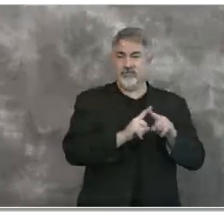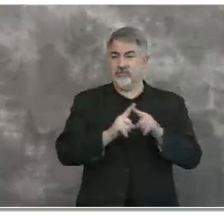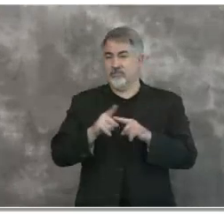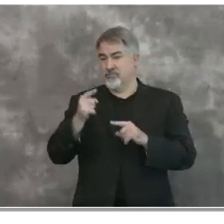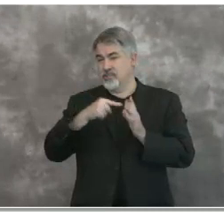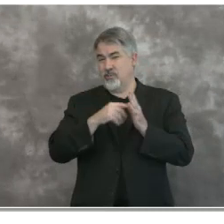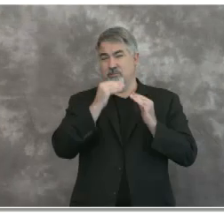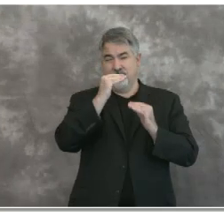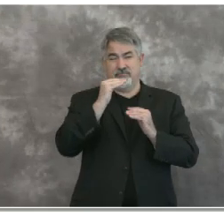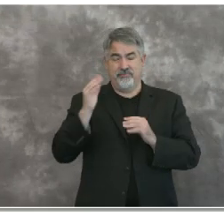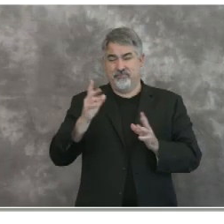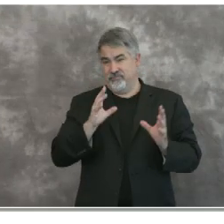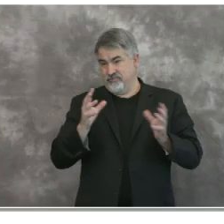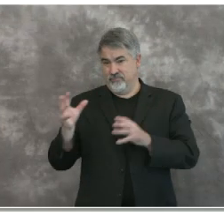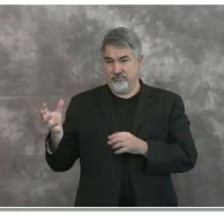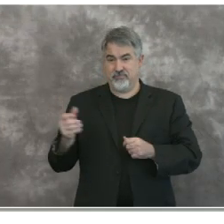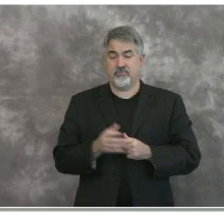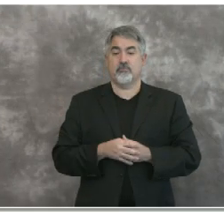101 years of age.